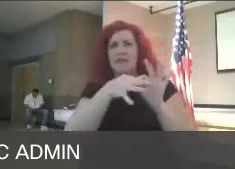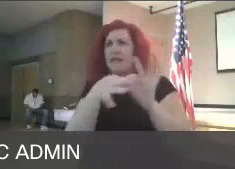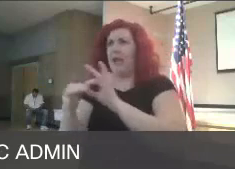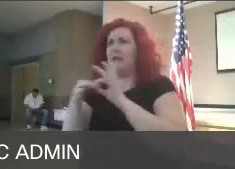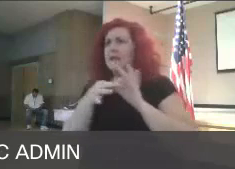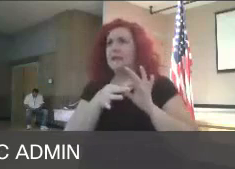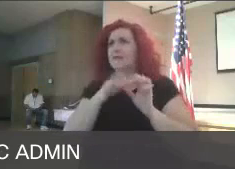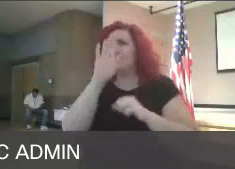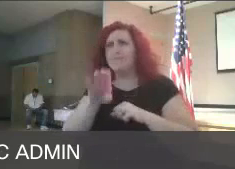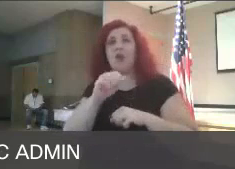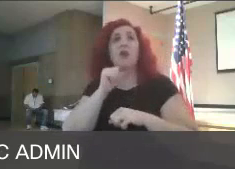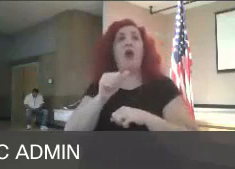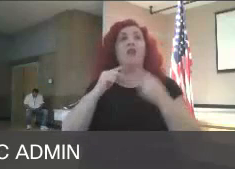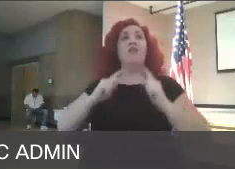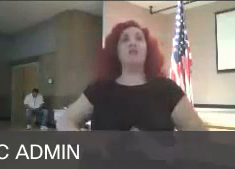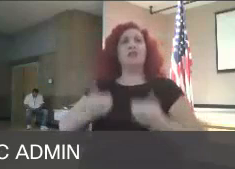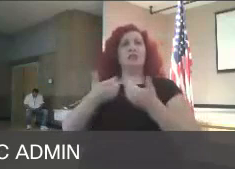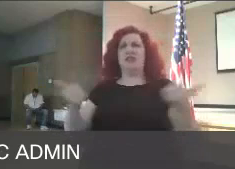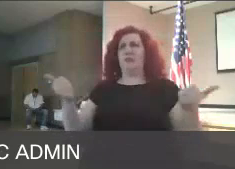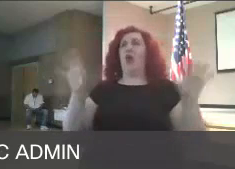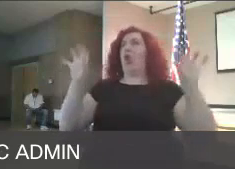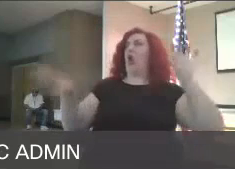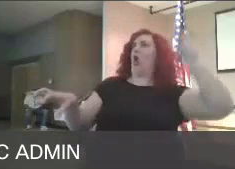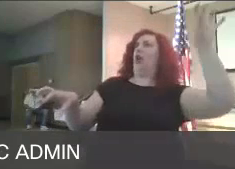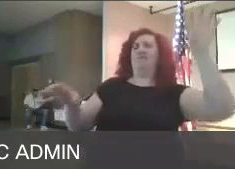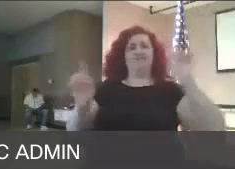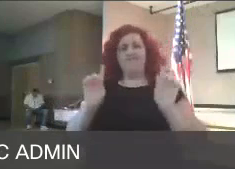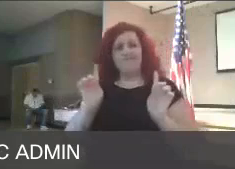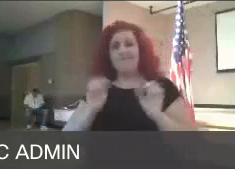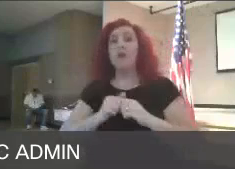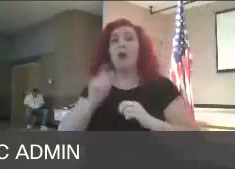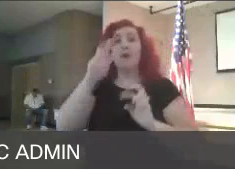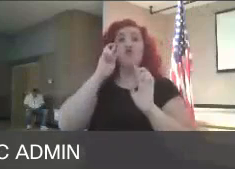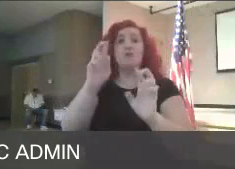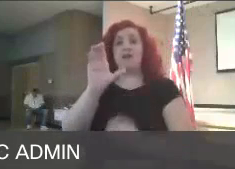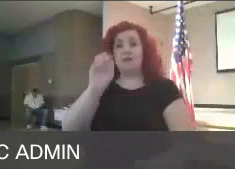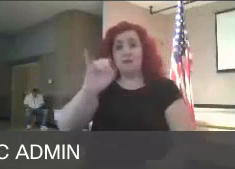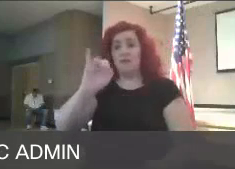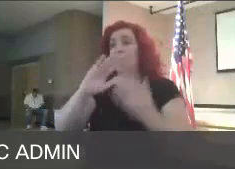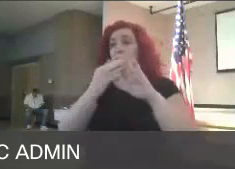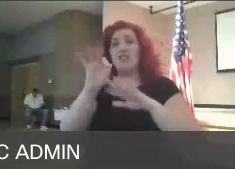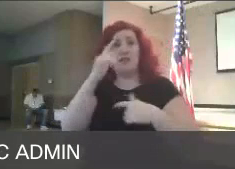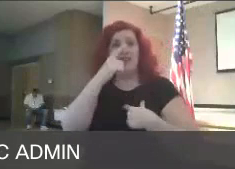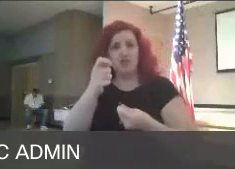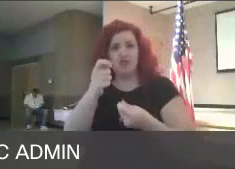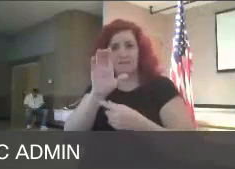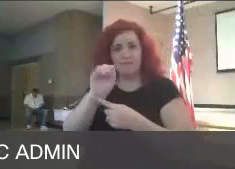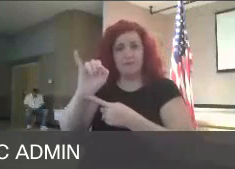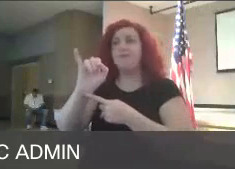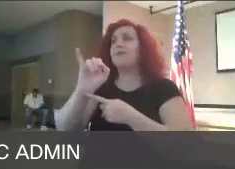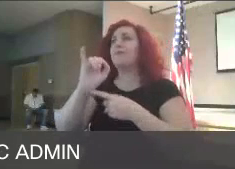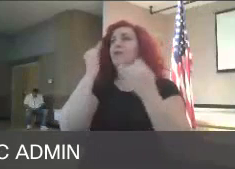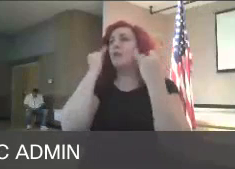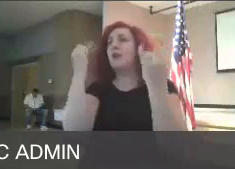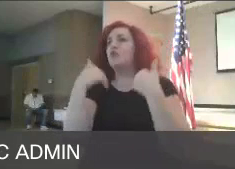connected in some way, be physically separated. They have respect communities of interest to the